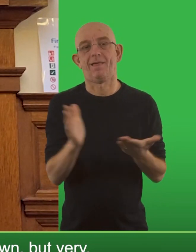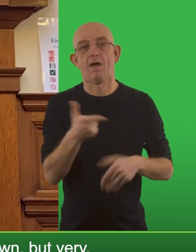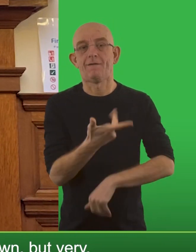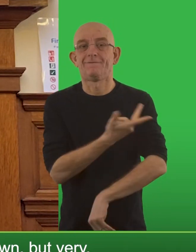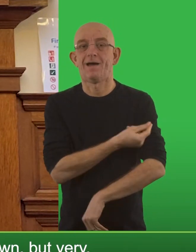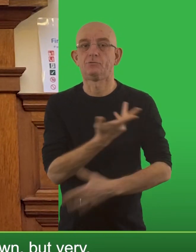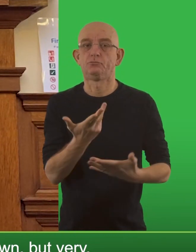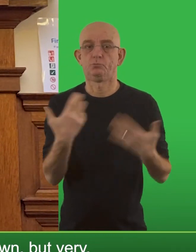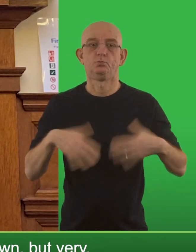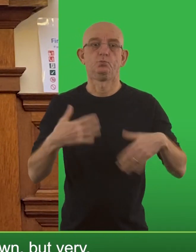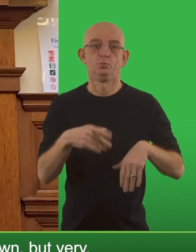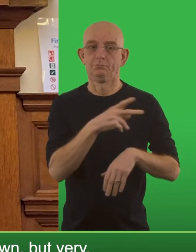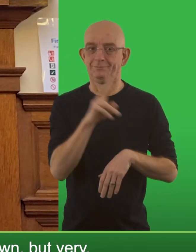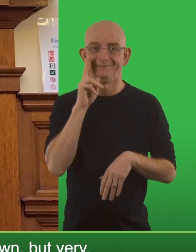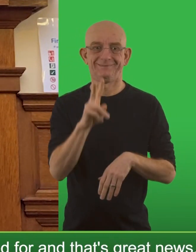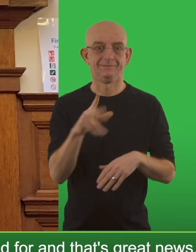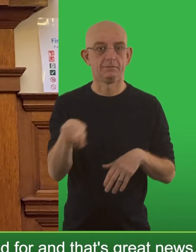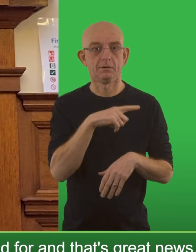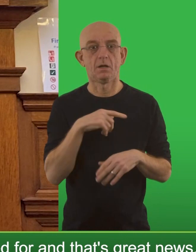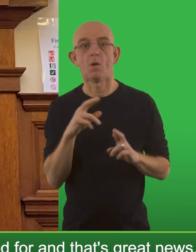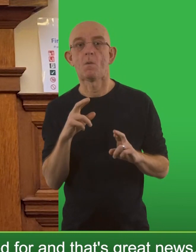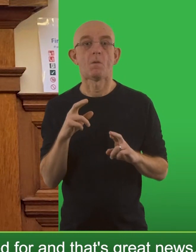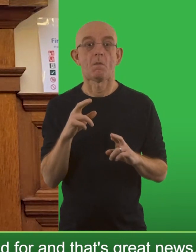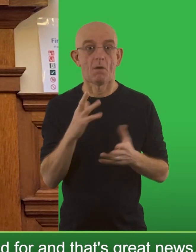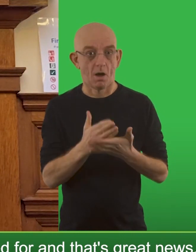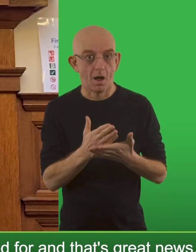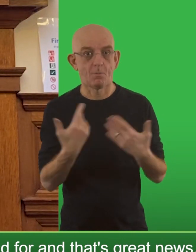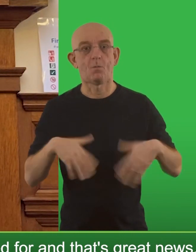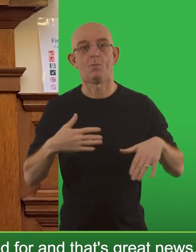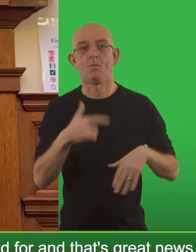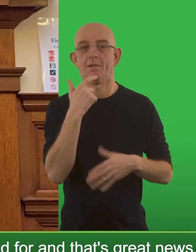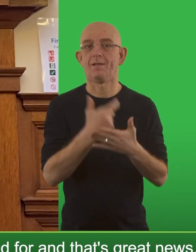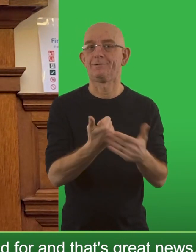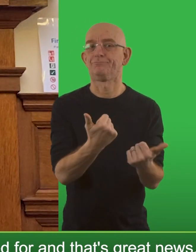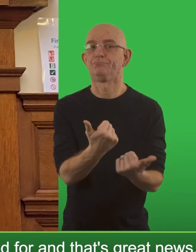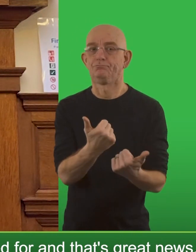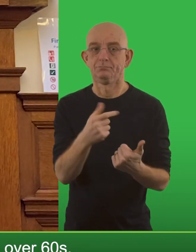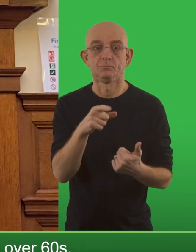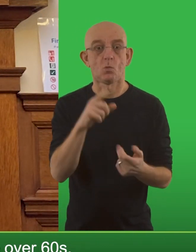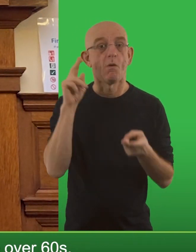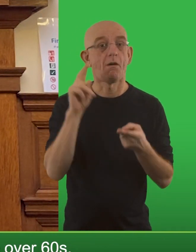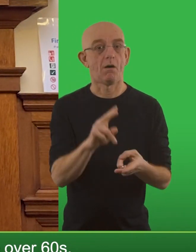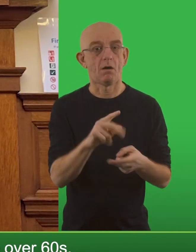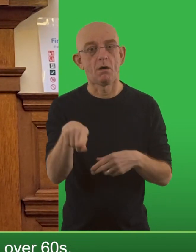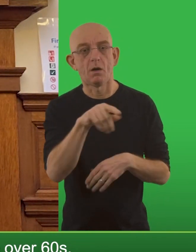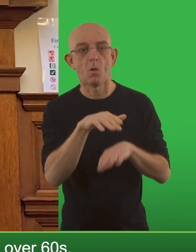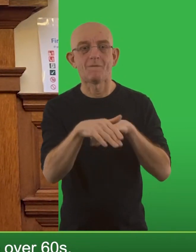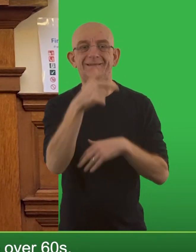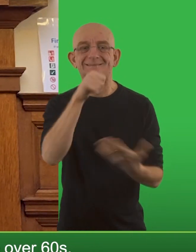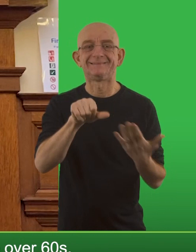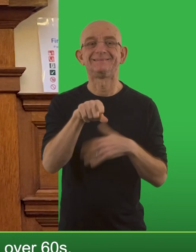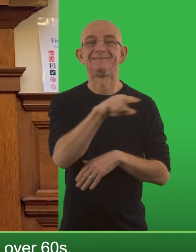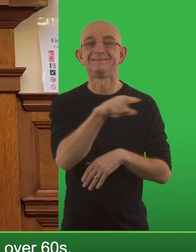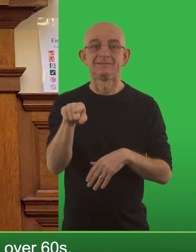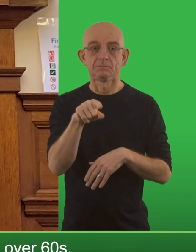impact of vaccination. It's having a spectacular effect, more so than any of us could have actually hoped for, and that's great news. So case rates